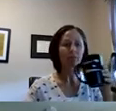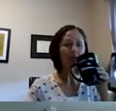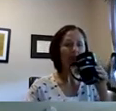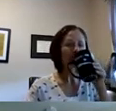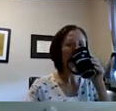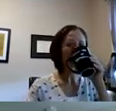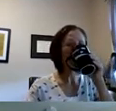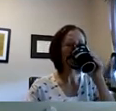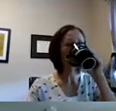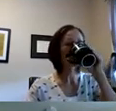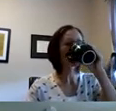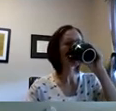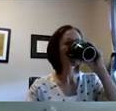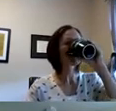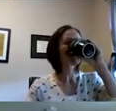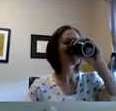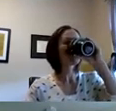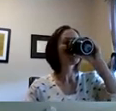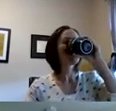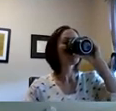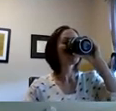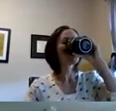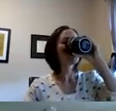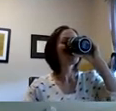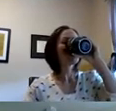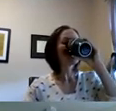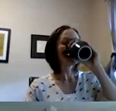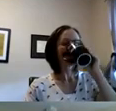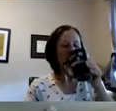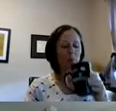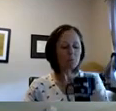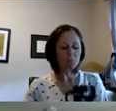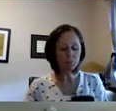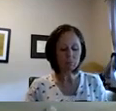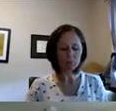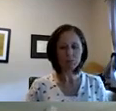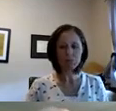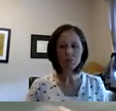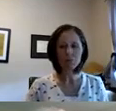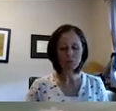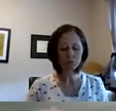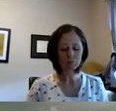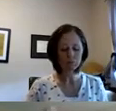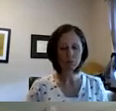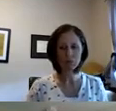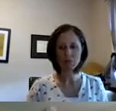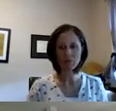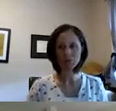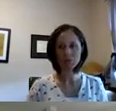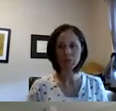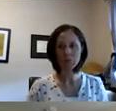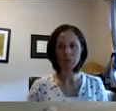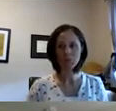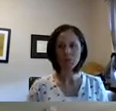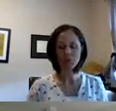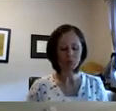says hello to everyone. He's on about a eight-hour conference call with the Nebraska Arts Council today as